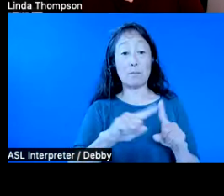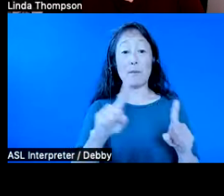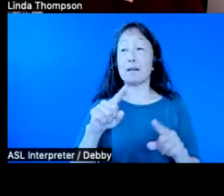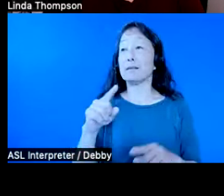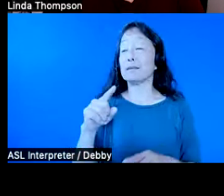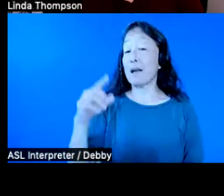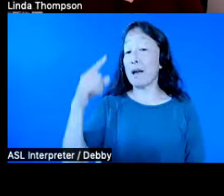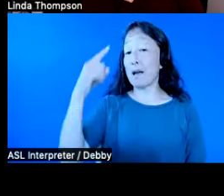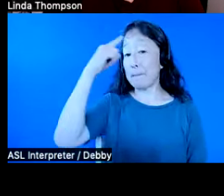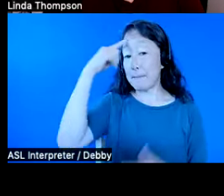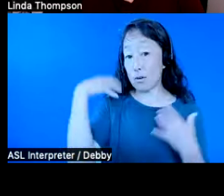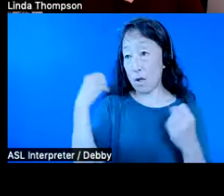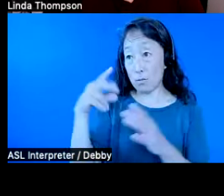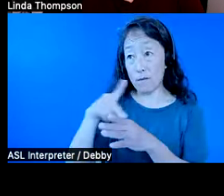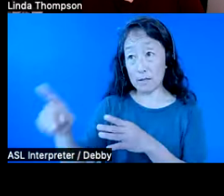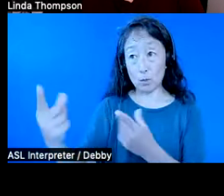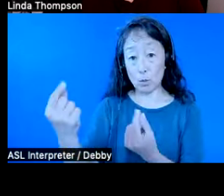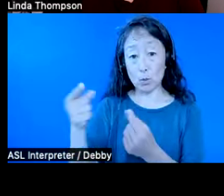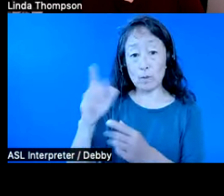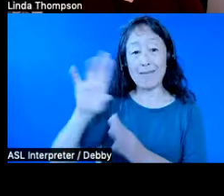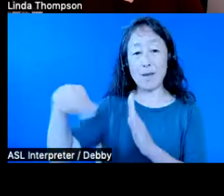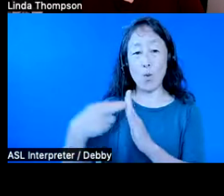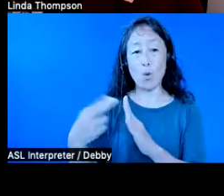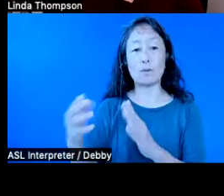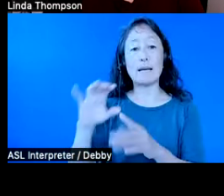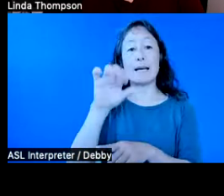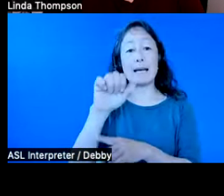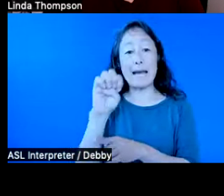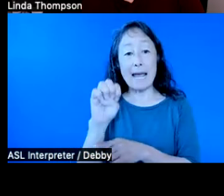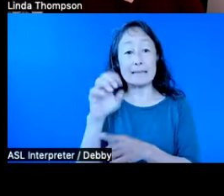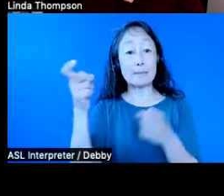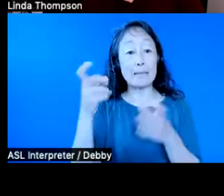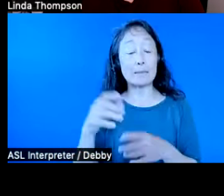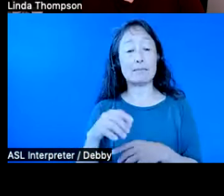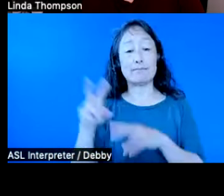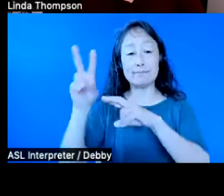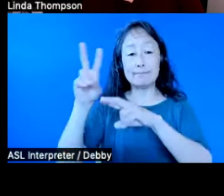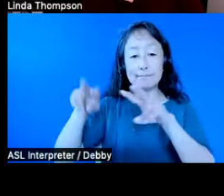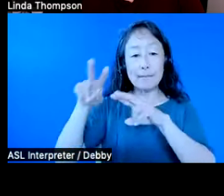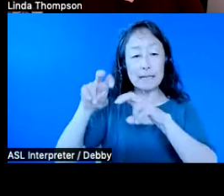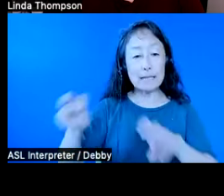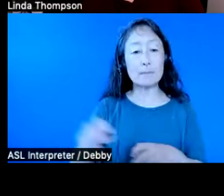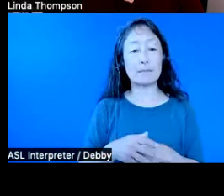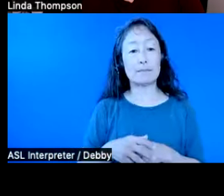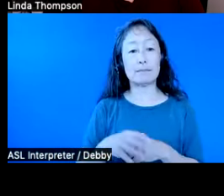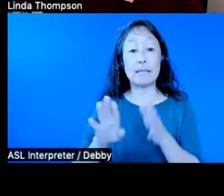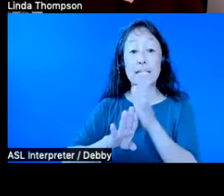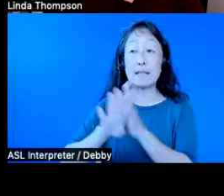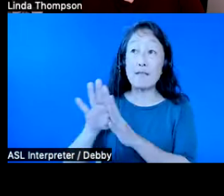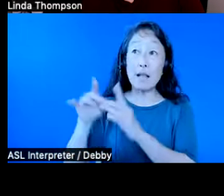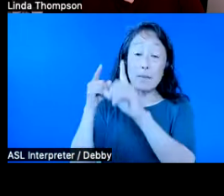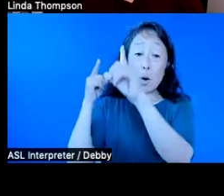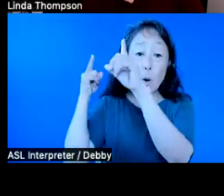types of assessments, also developing goals or treatment plans. They'll do a diagnosis